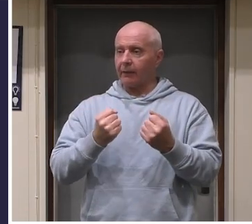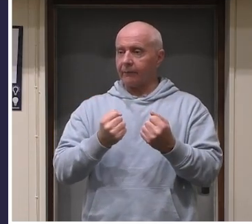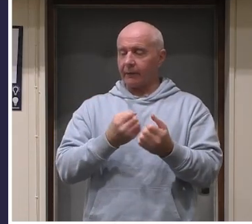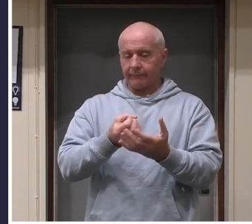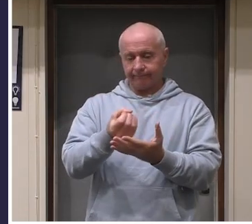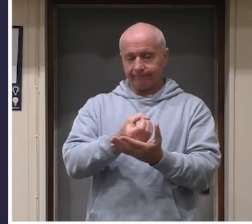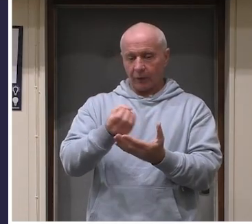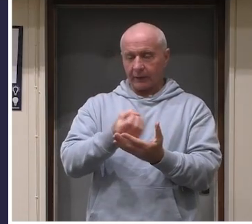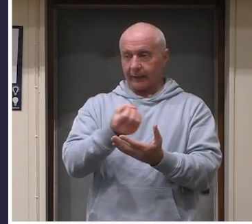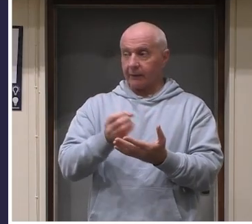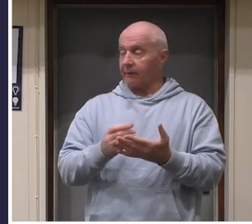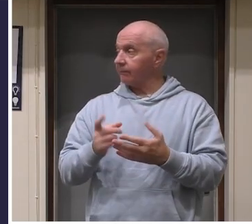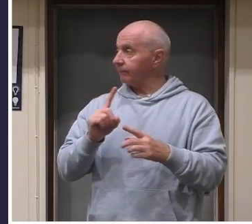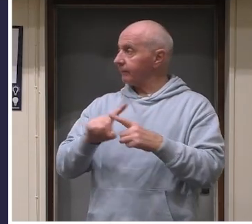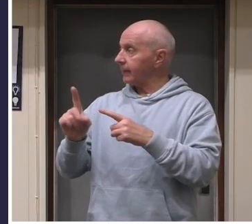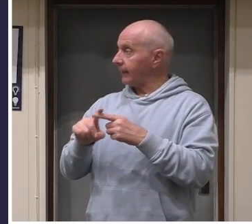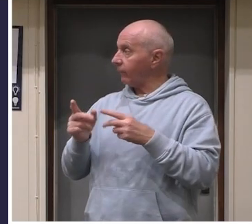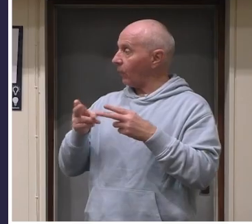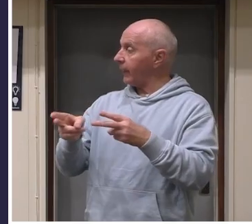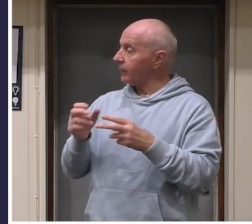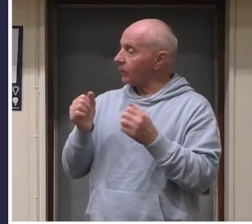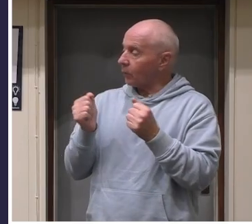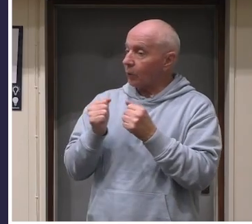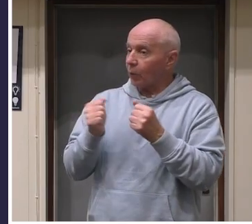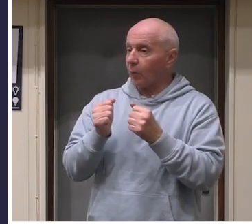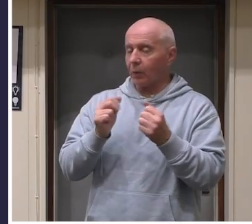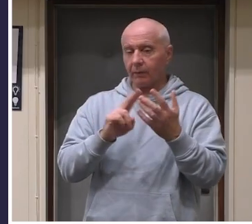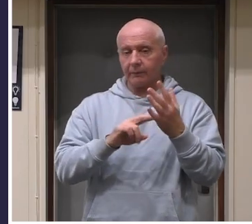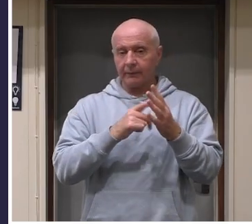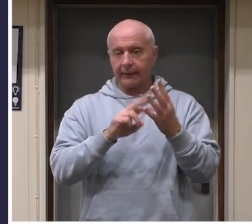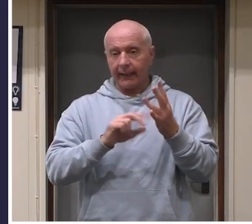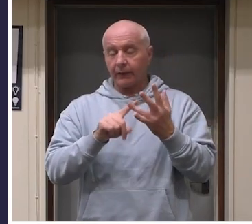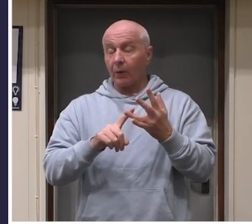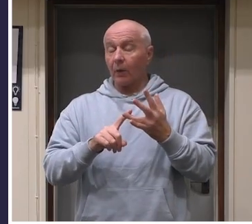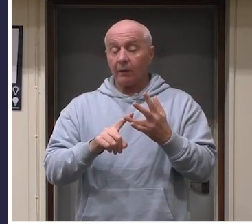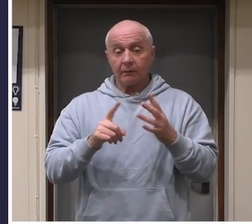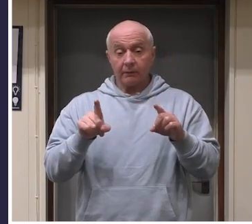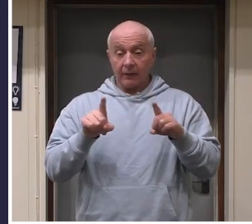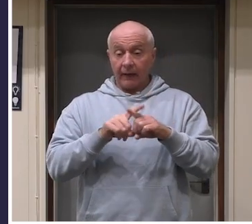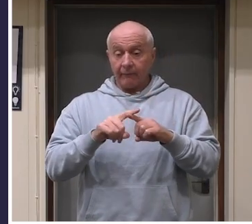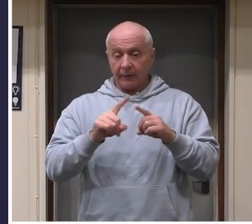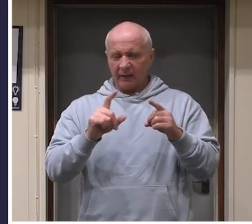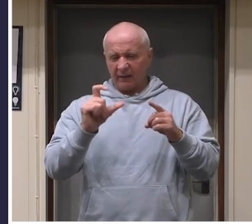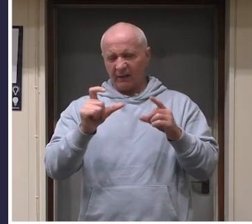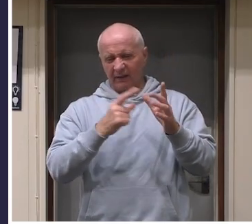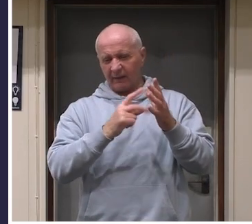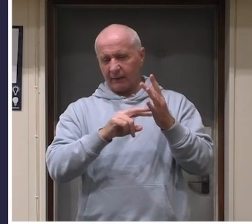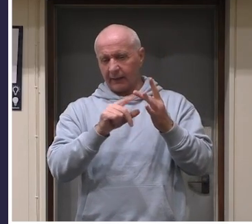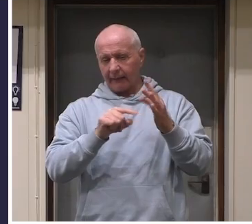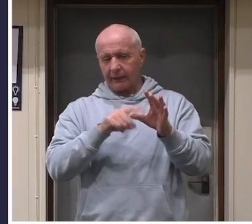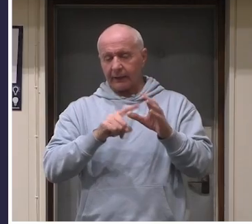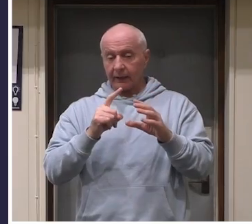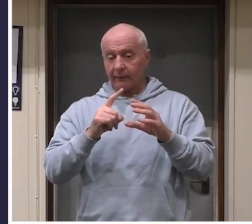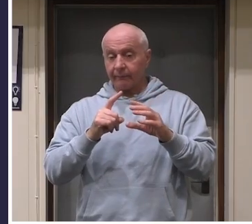that there are several different approaches being used to cool a nanoparticle, not just the cavity one that I described. Some people also